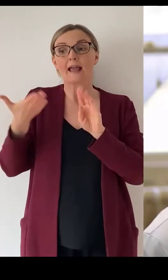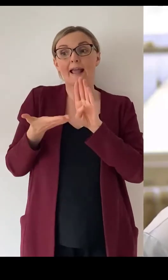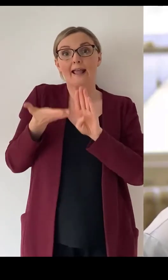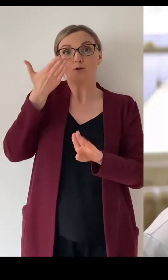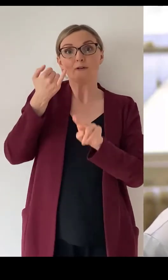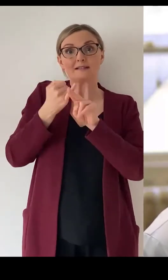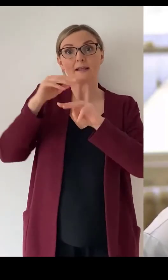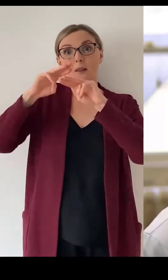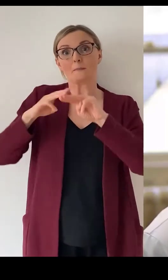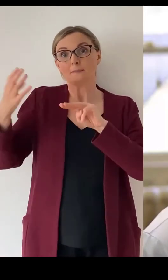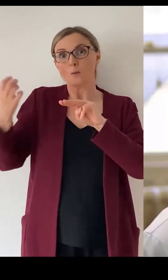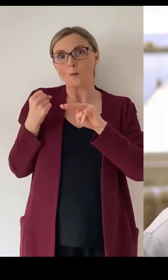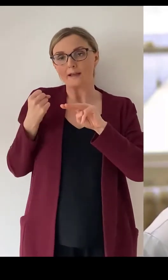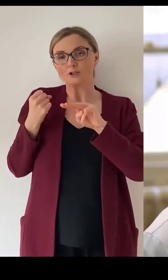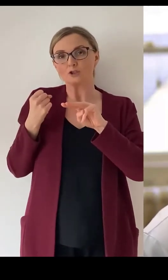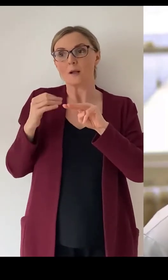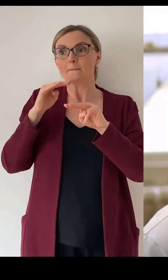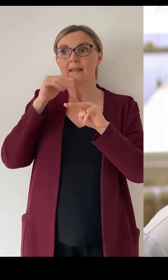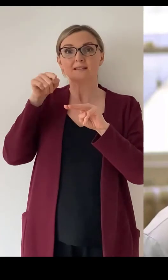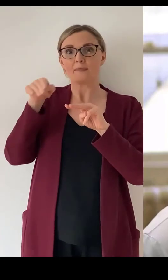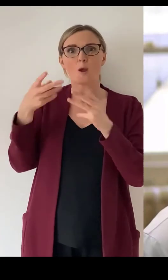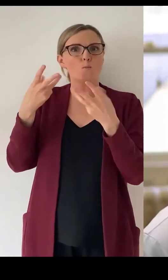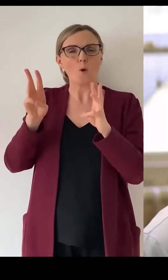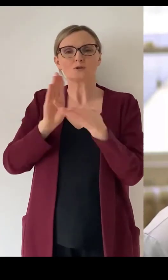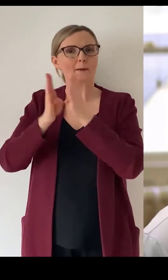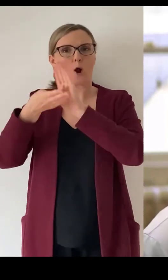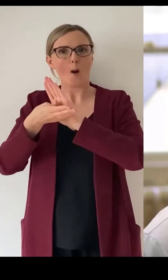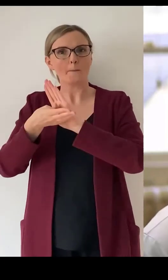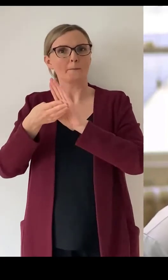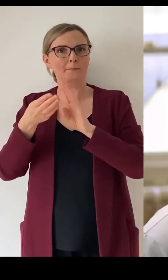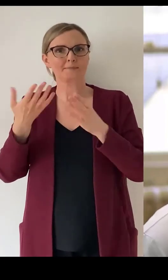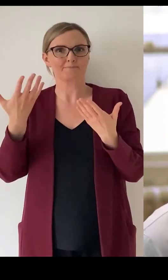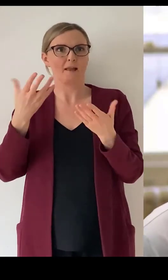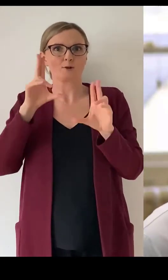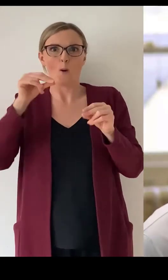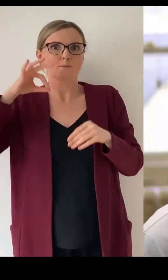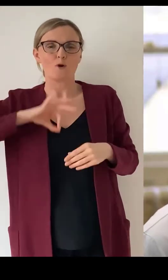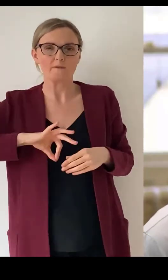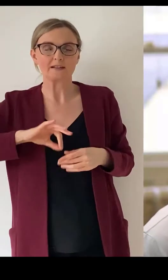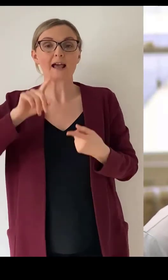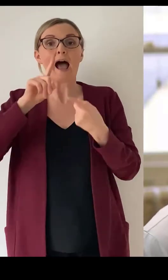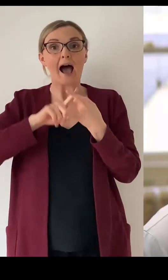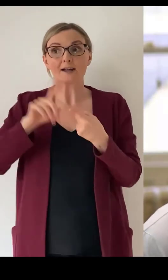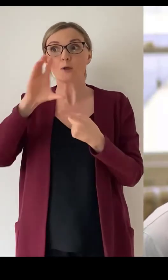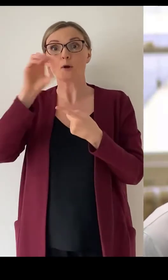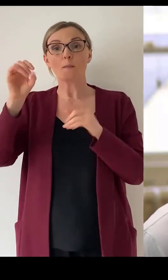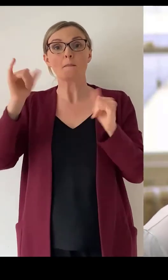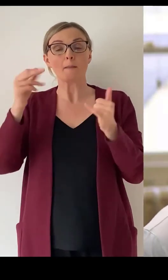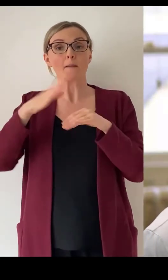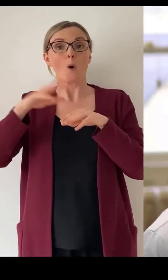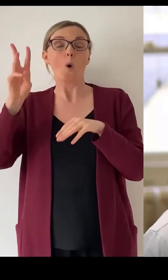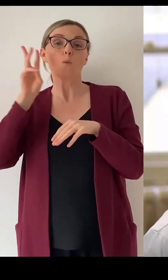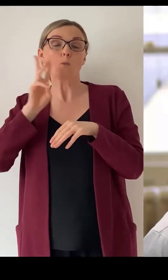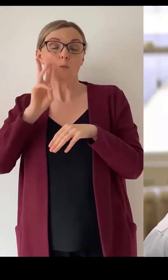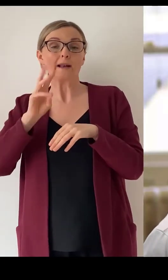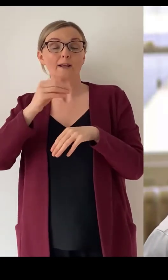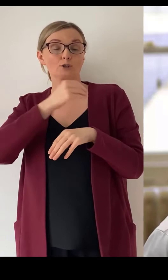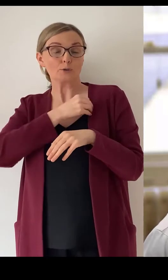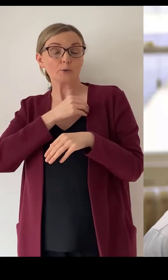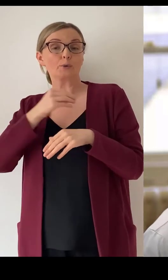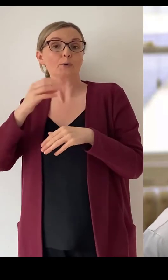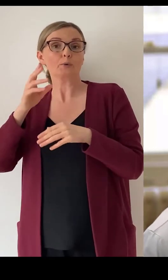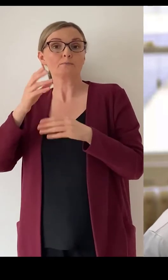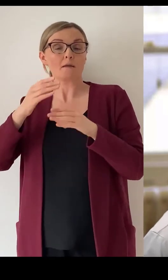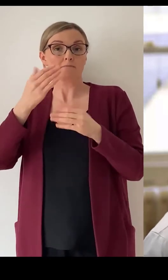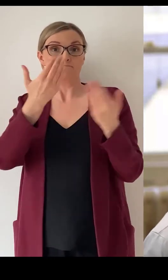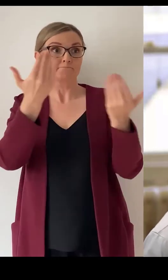make those workers unprofitable, and firms may be inclined to hire more workers as a result of the increase in labour supply